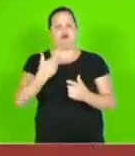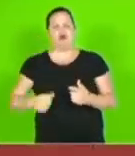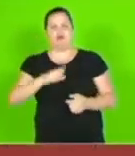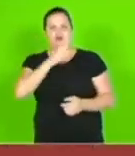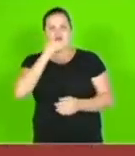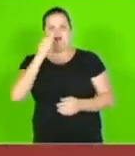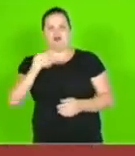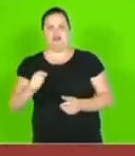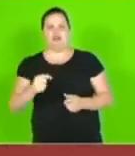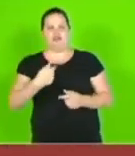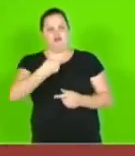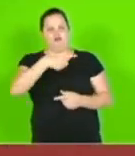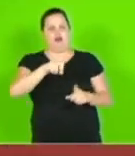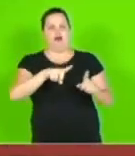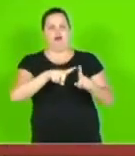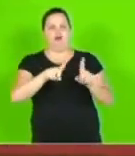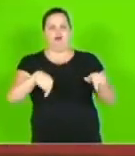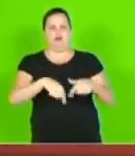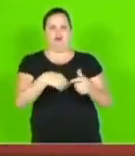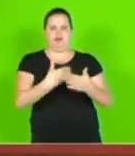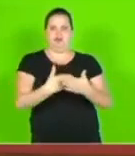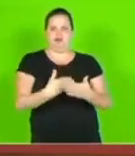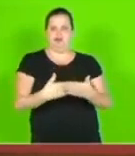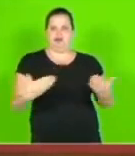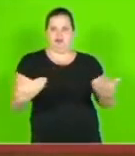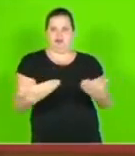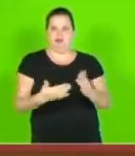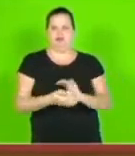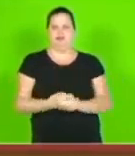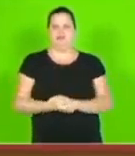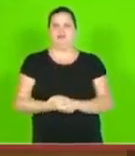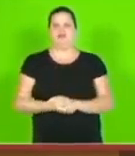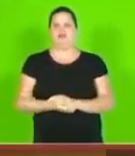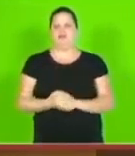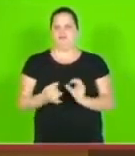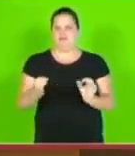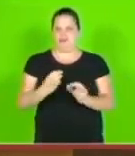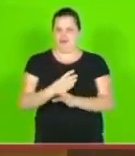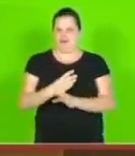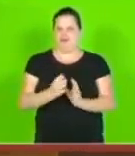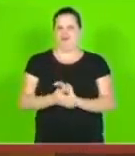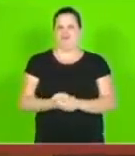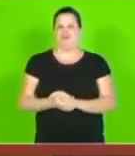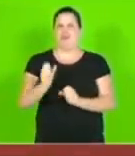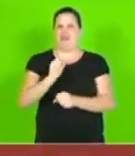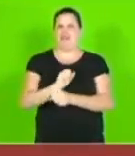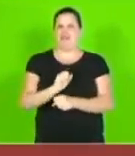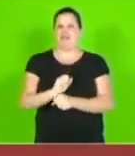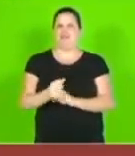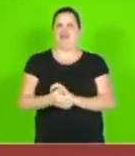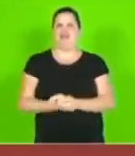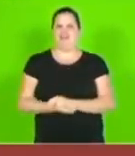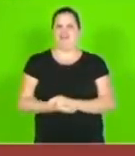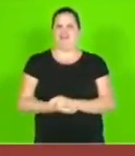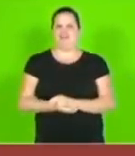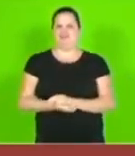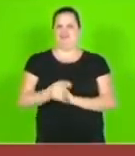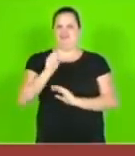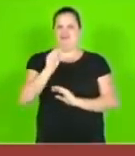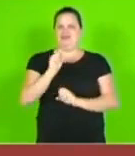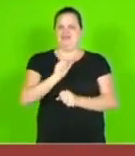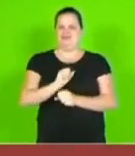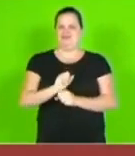All right, the children, intermediates, and the adolescents now can be released to go to their classes. All right, so now we're going to wait for them